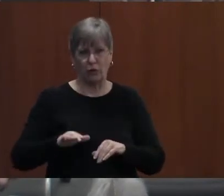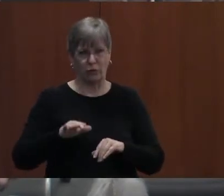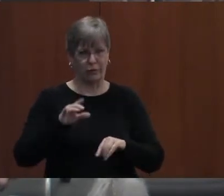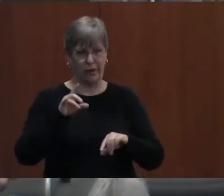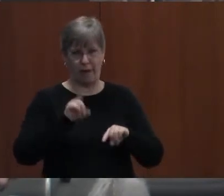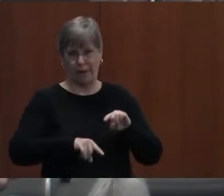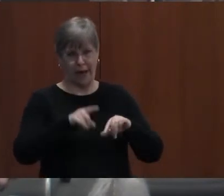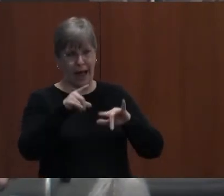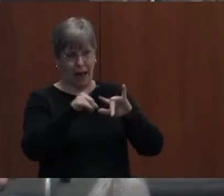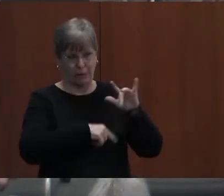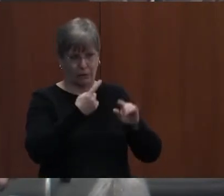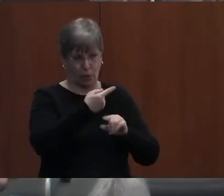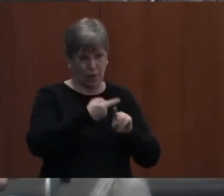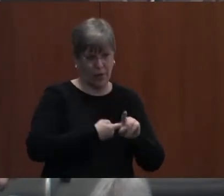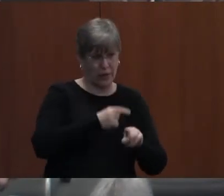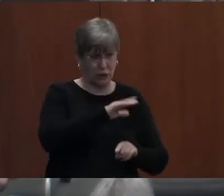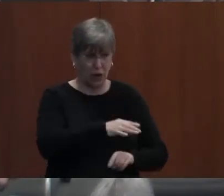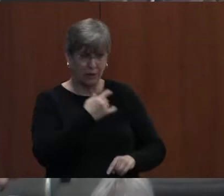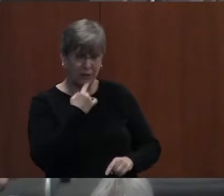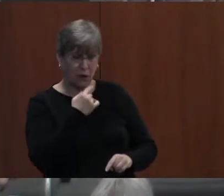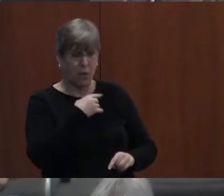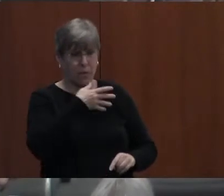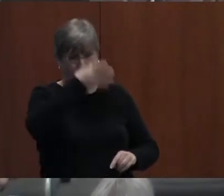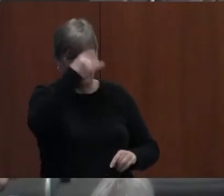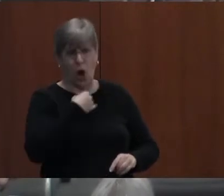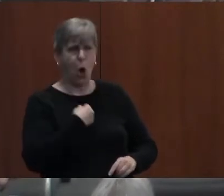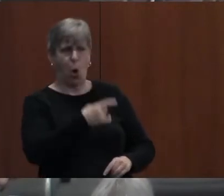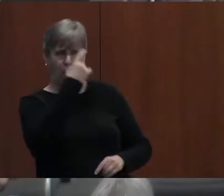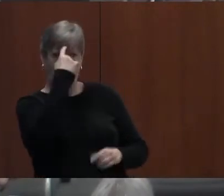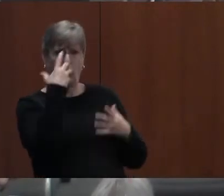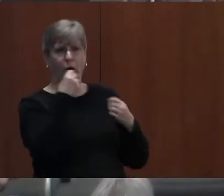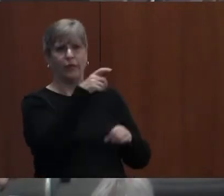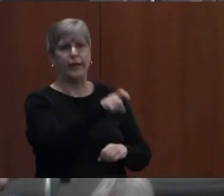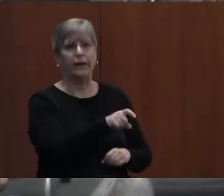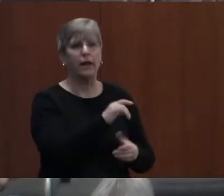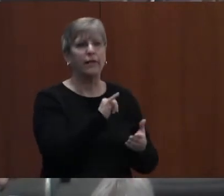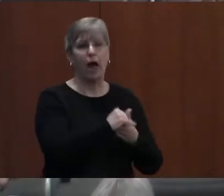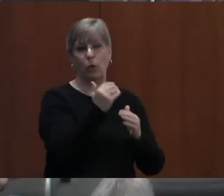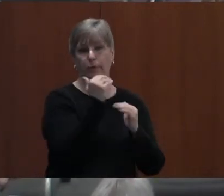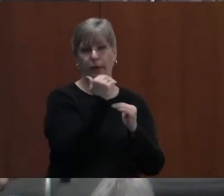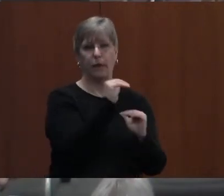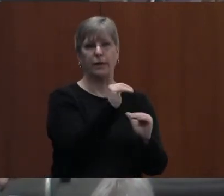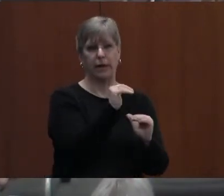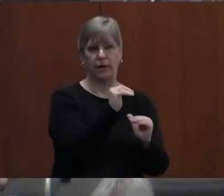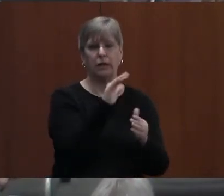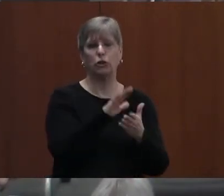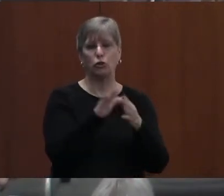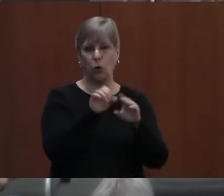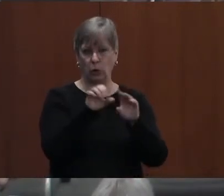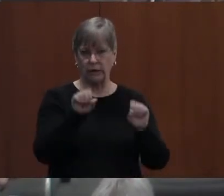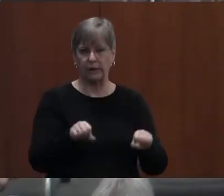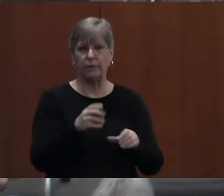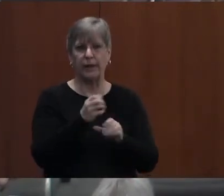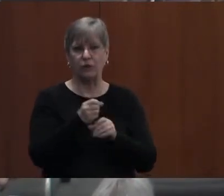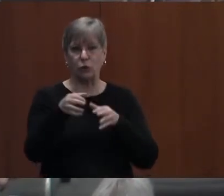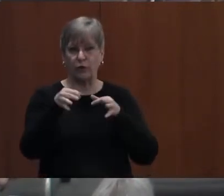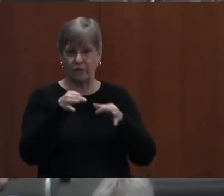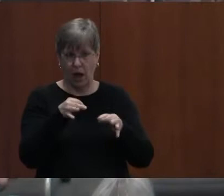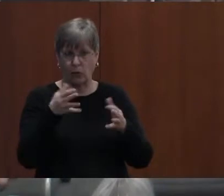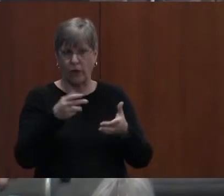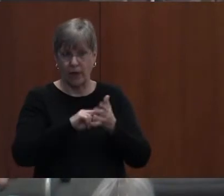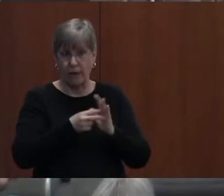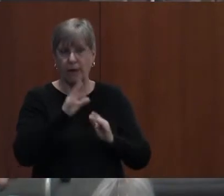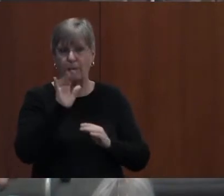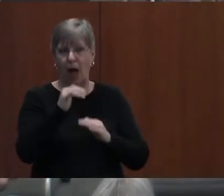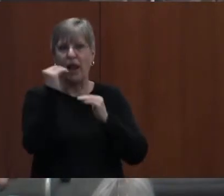for a month and their parents could say this was a mental health need. It would be a limited, and the school system gets to define what they